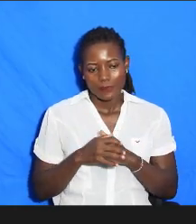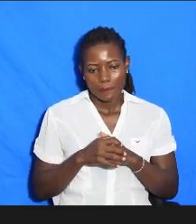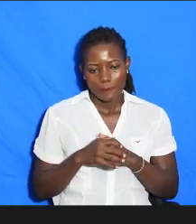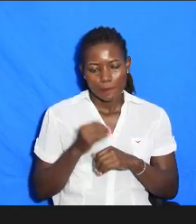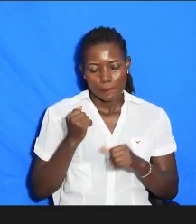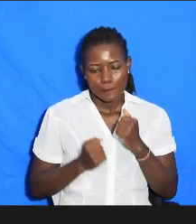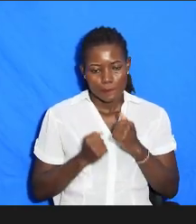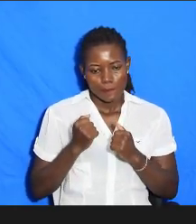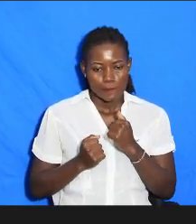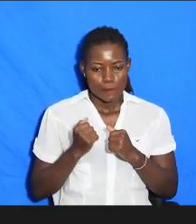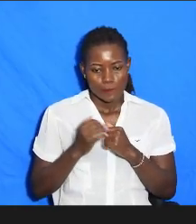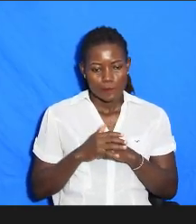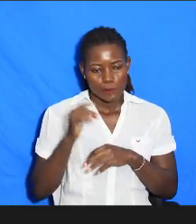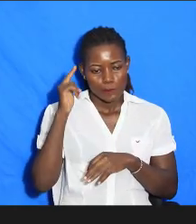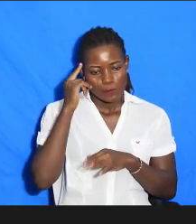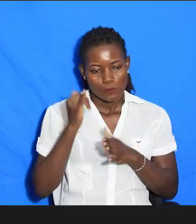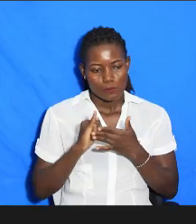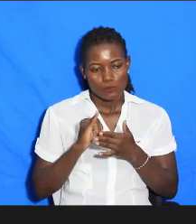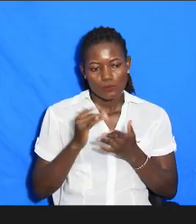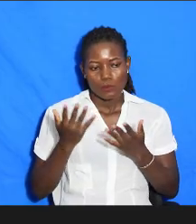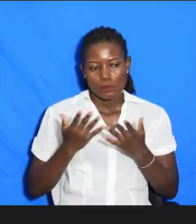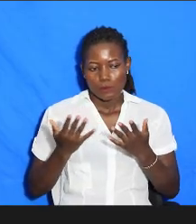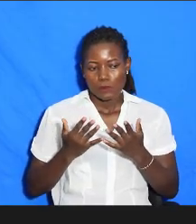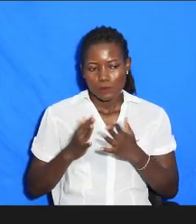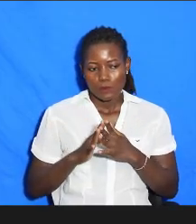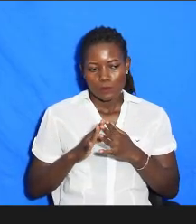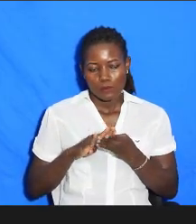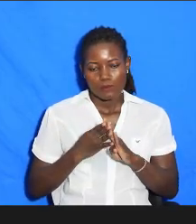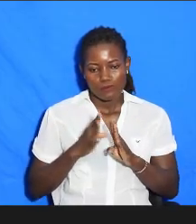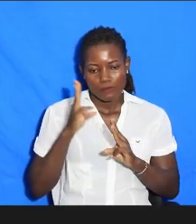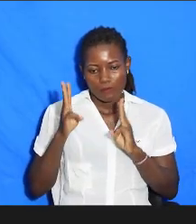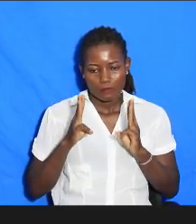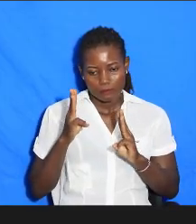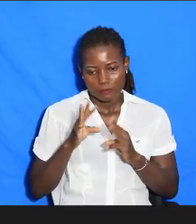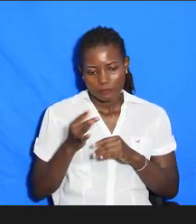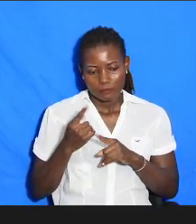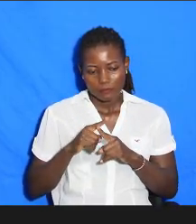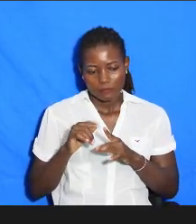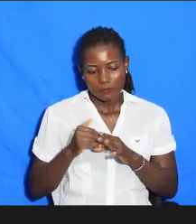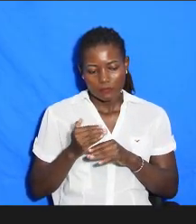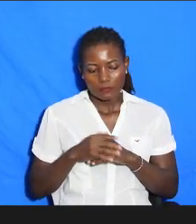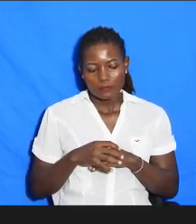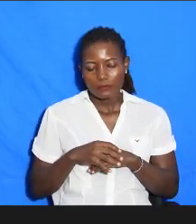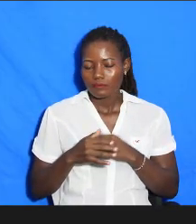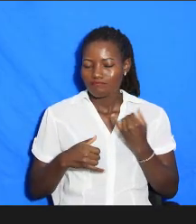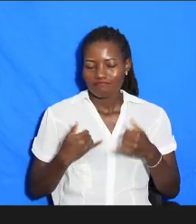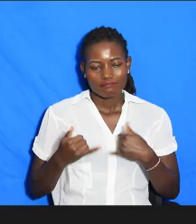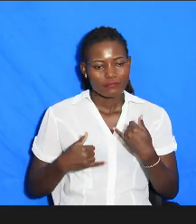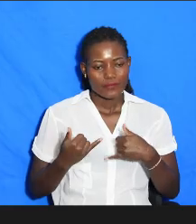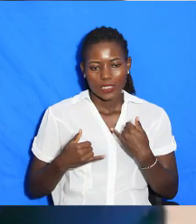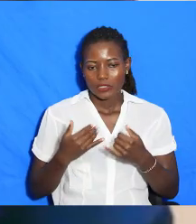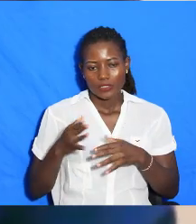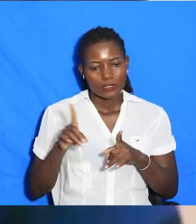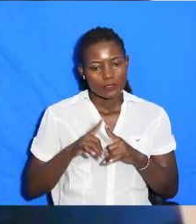to run. So I think that's where now the tension normally comes. But outside, yeah, it's normally just having fun and getting to know each